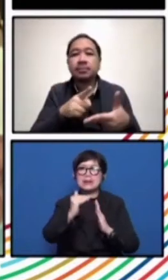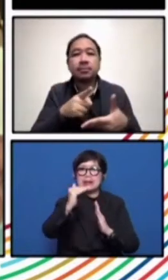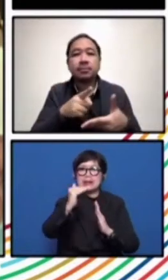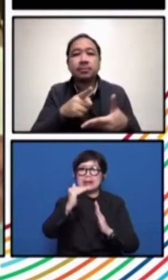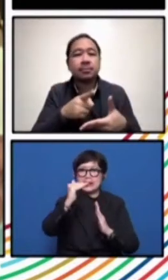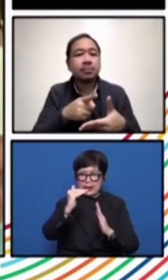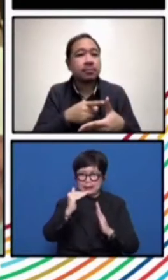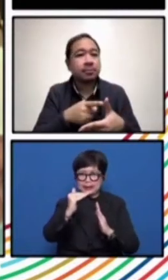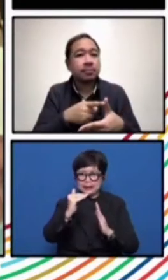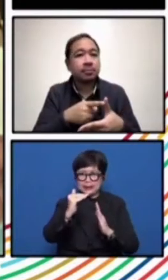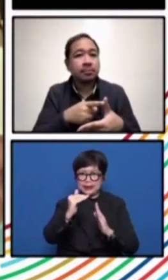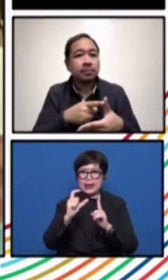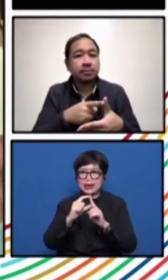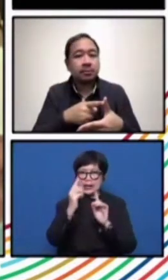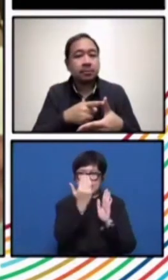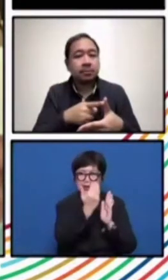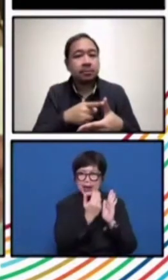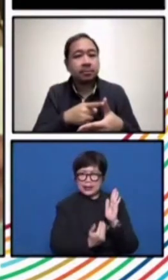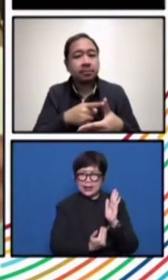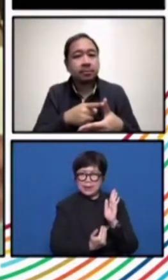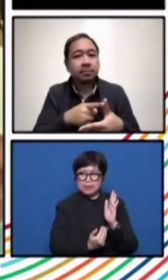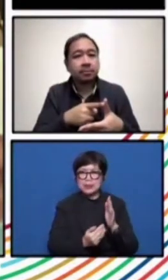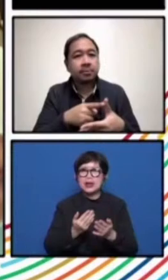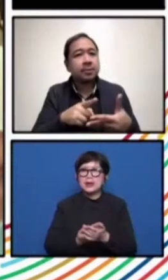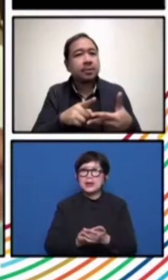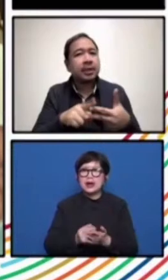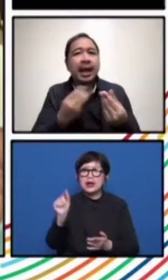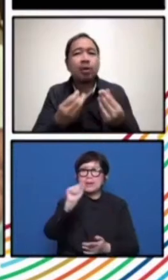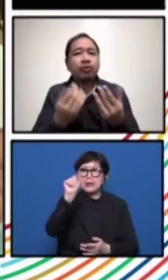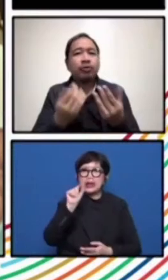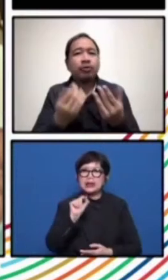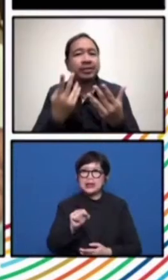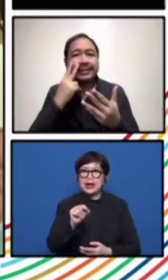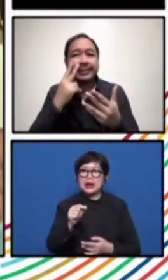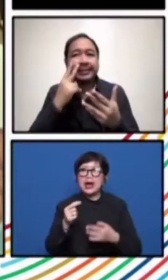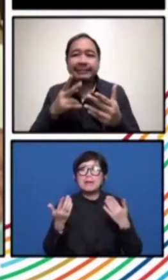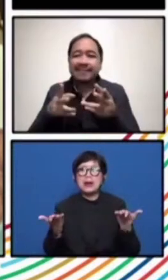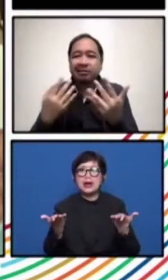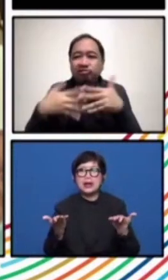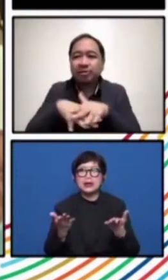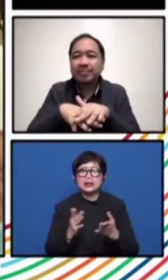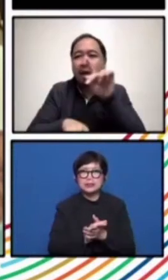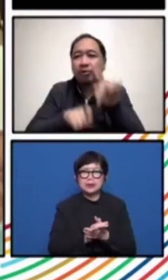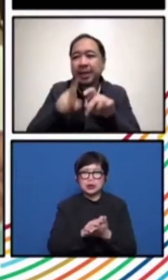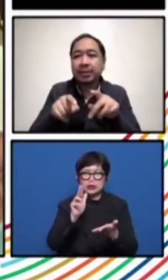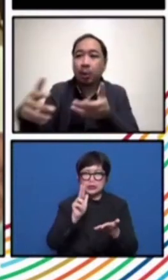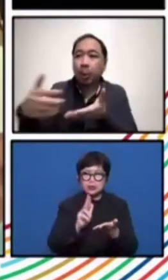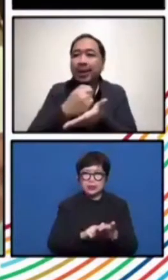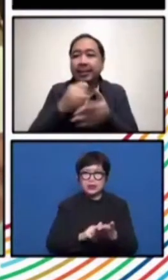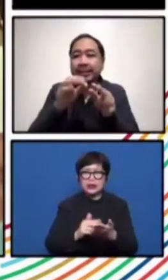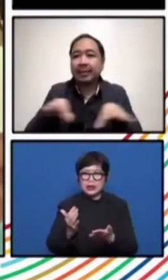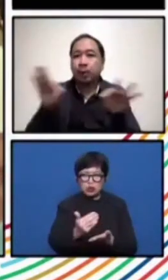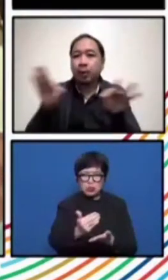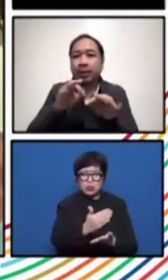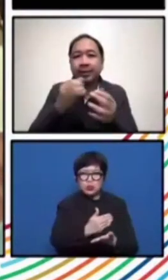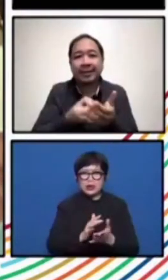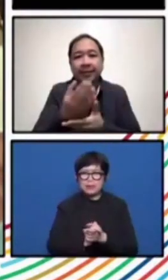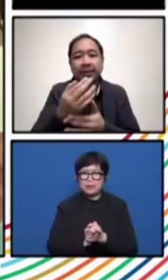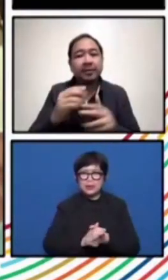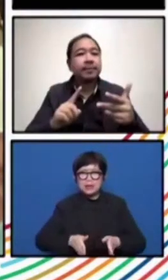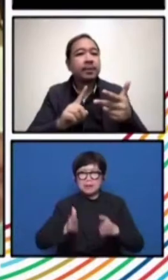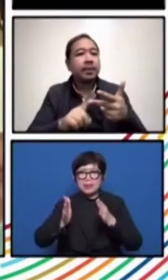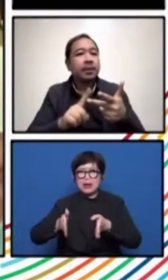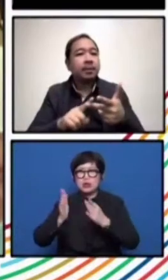framing of question uh in the questionnaire for collection of relevant data and the third and the most important is the capacity building of the